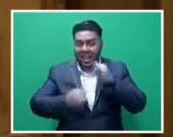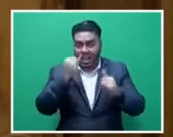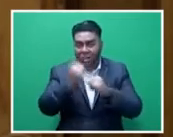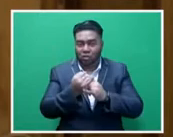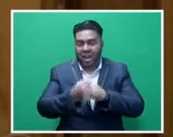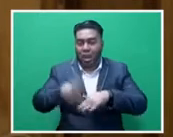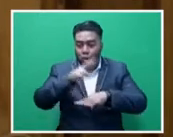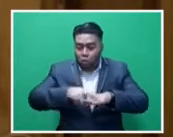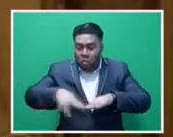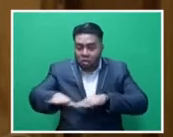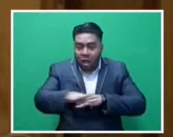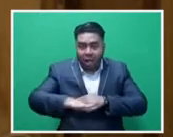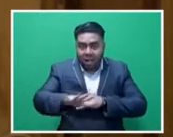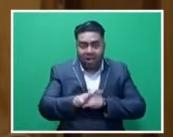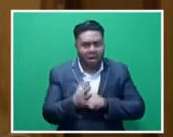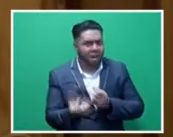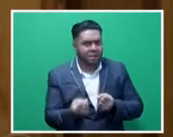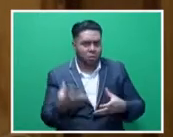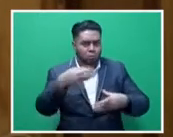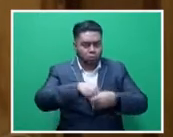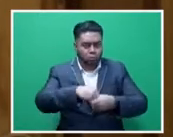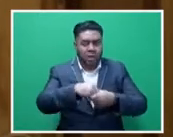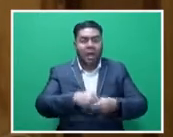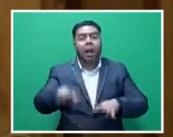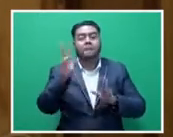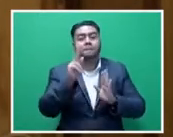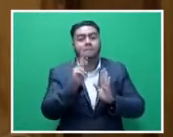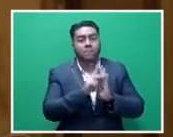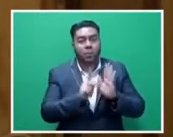and regional obligations are incorporated in national policy and action plan,